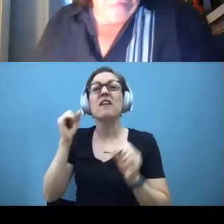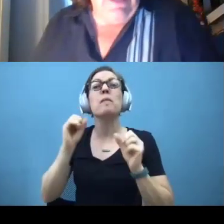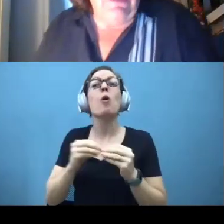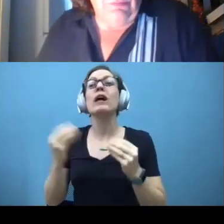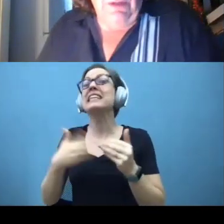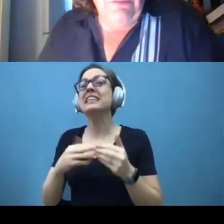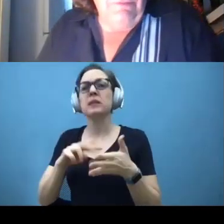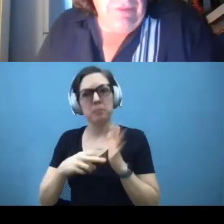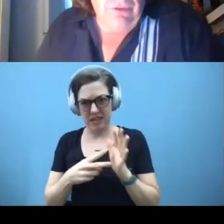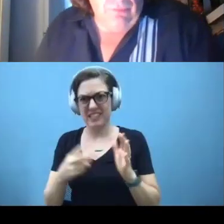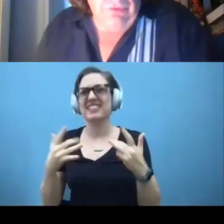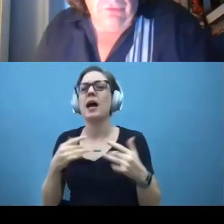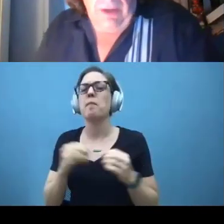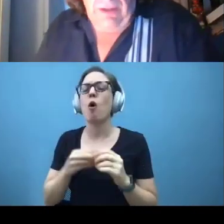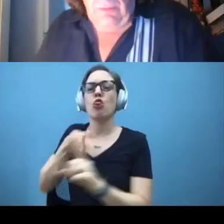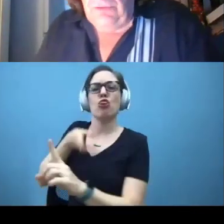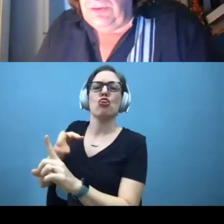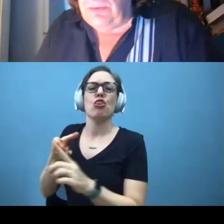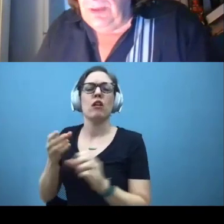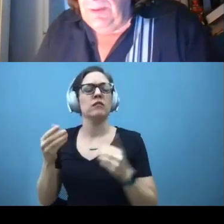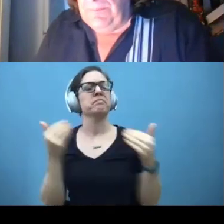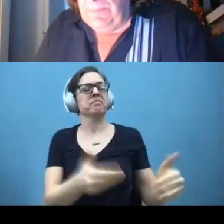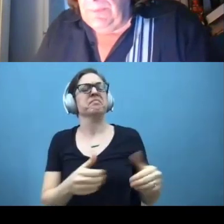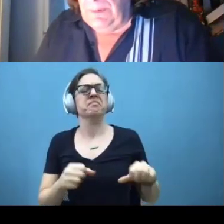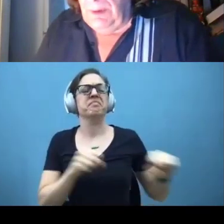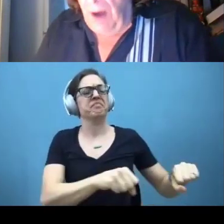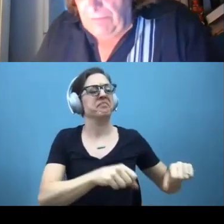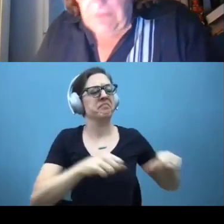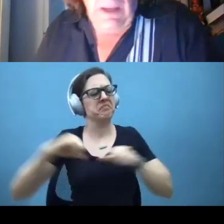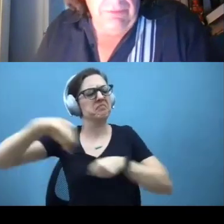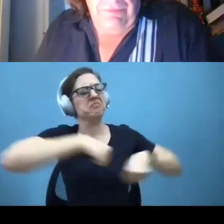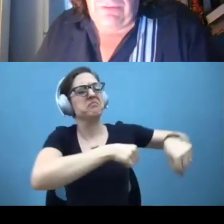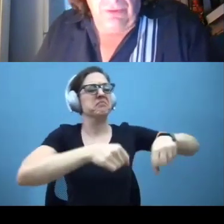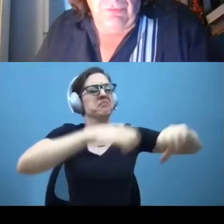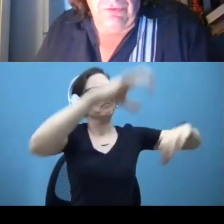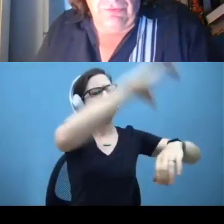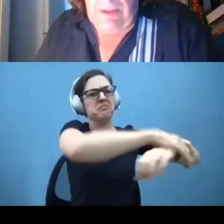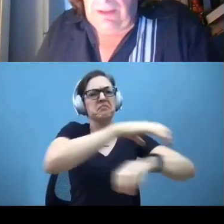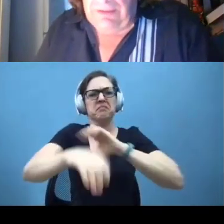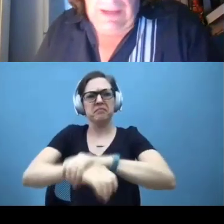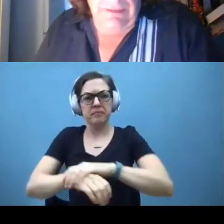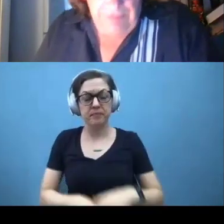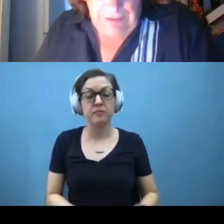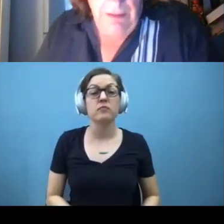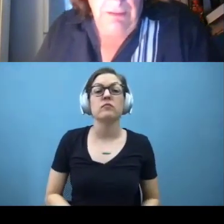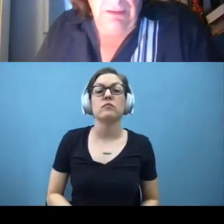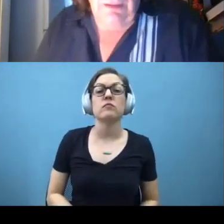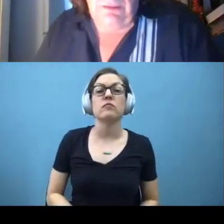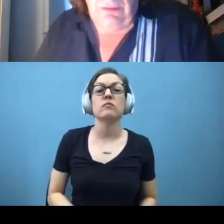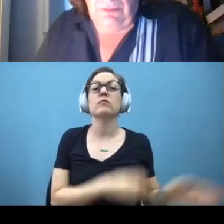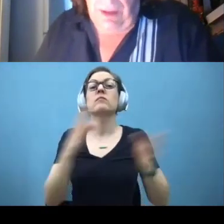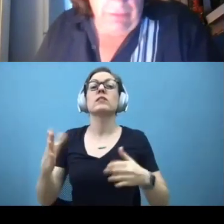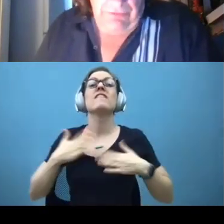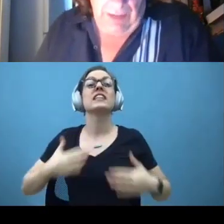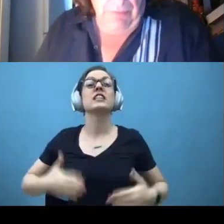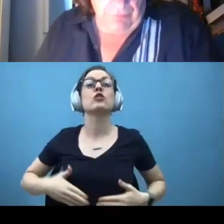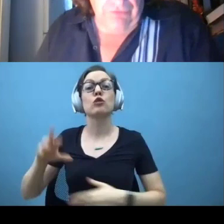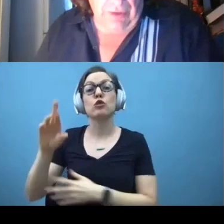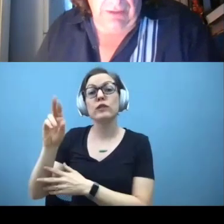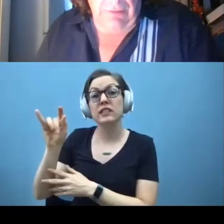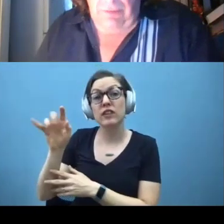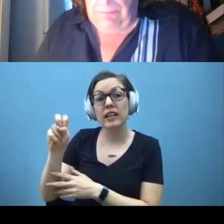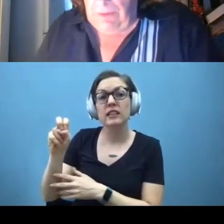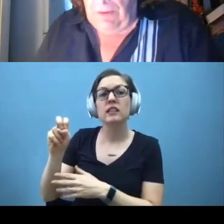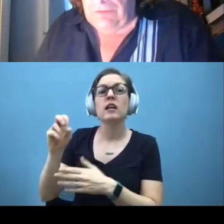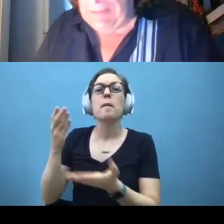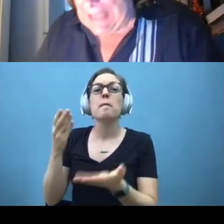And the last one is the physical restraint, which is oftentimes a physical restraint is an antecedent to another type of